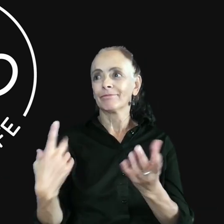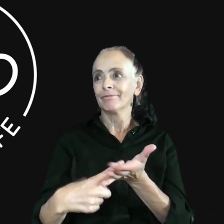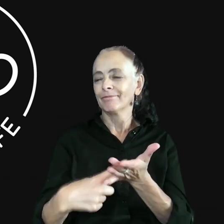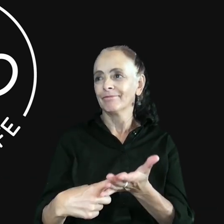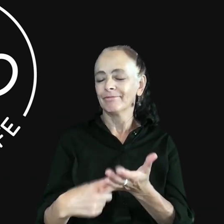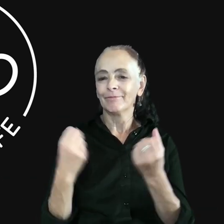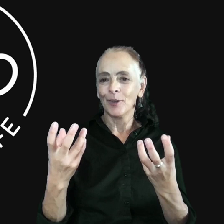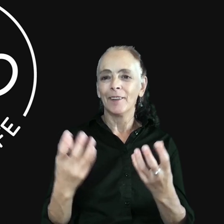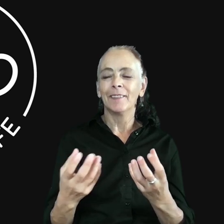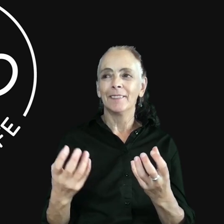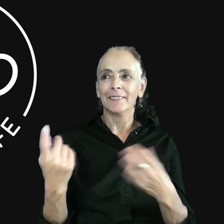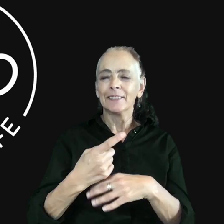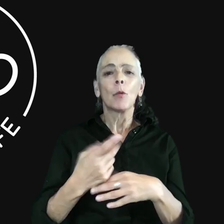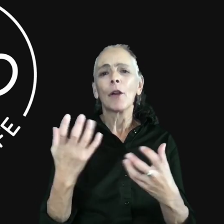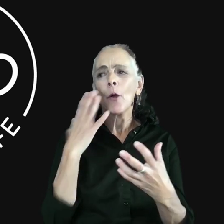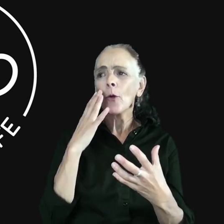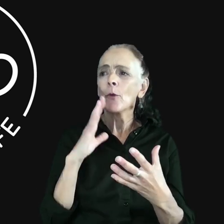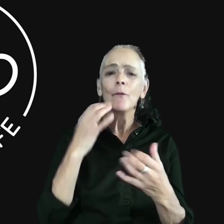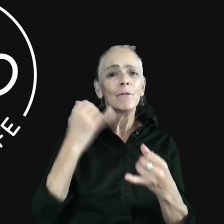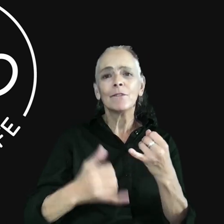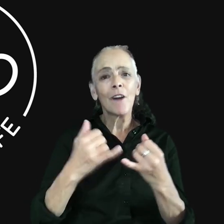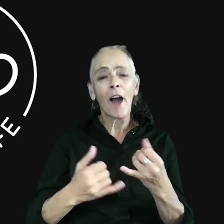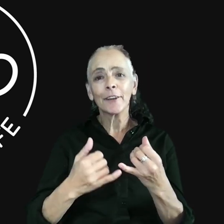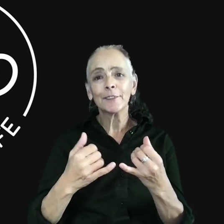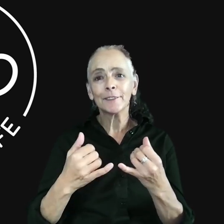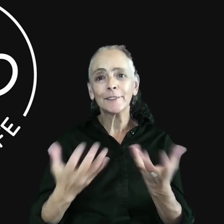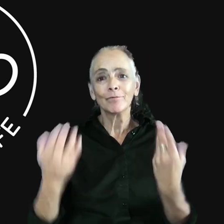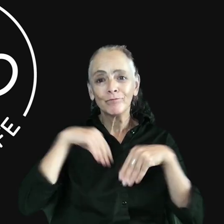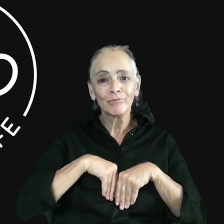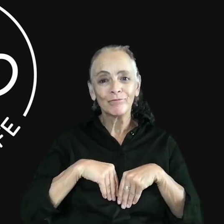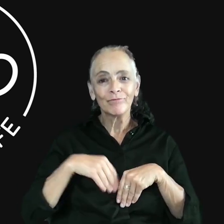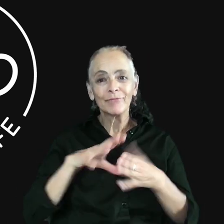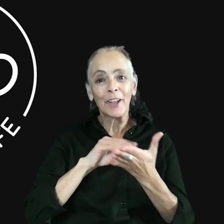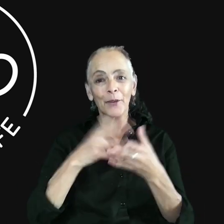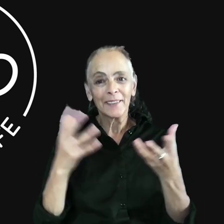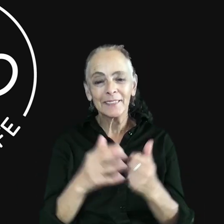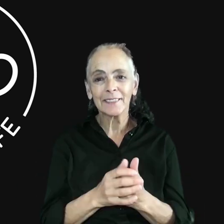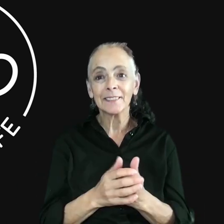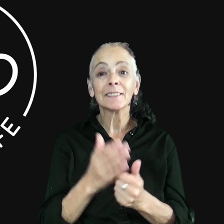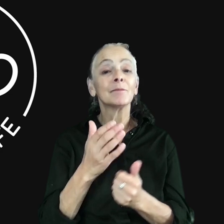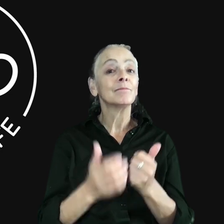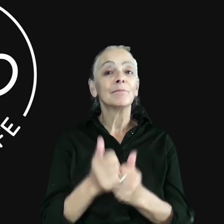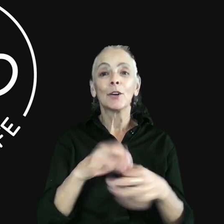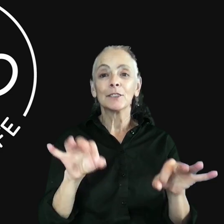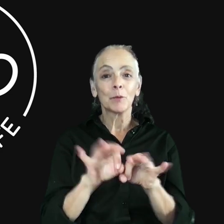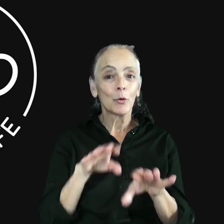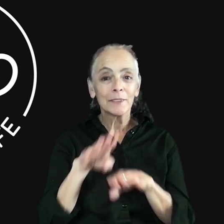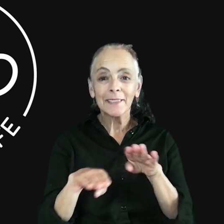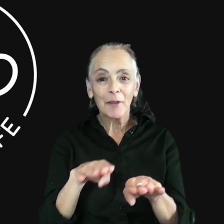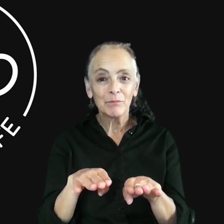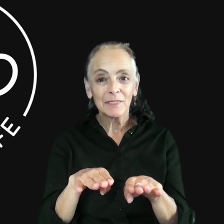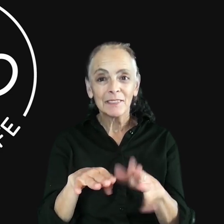to get kind of your your final your final takeaways you know so what are some of the most important steps towards moving towards